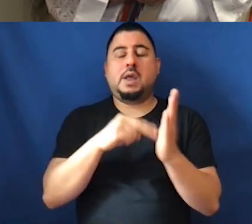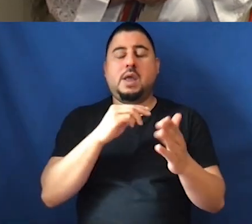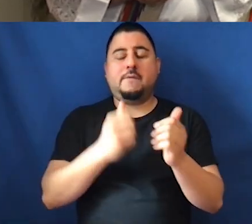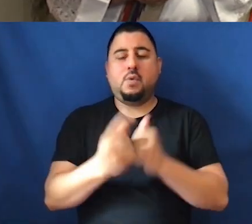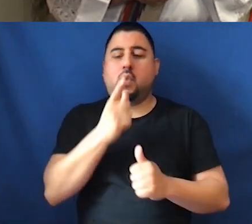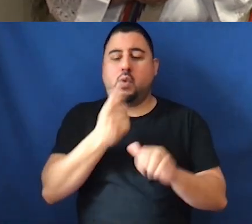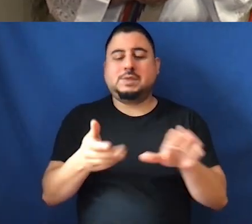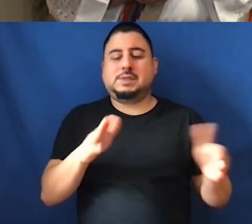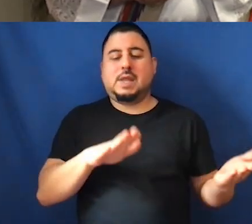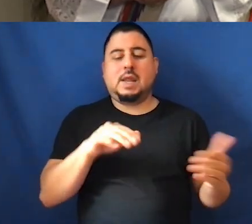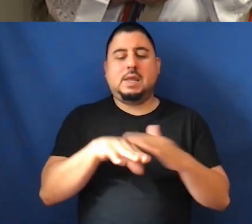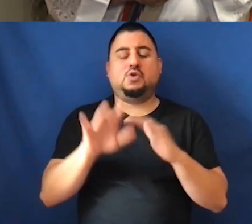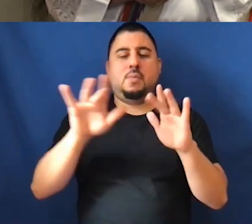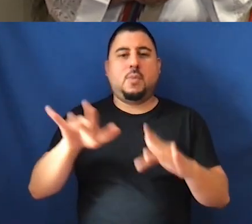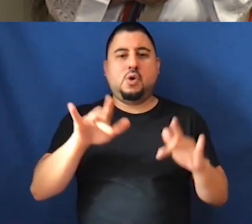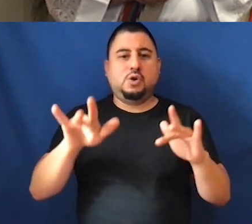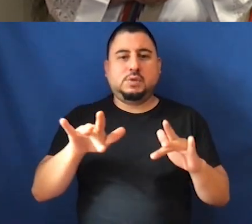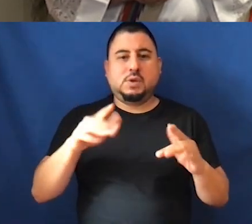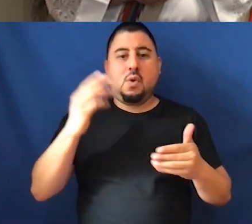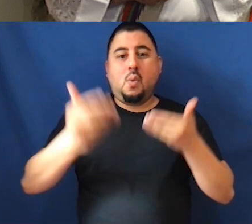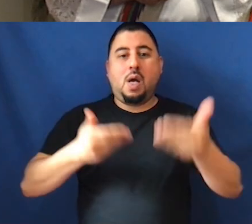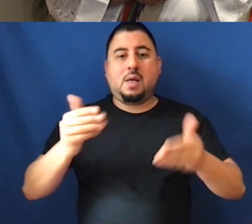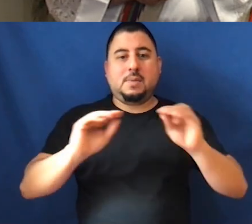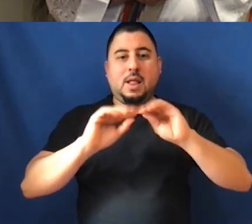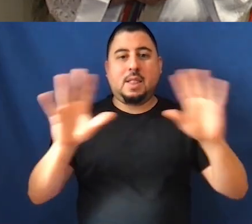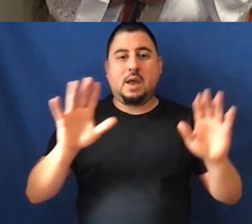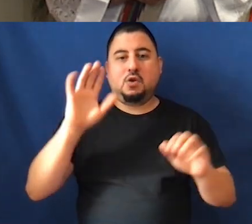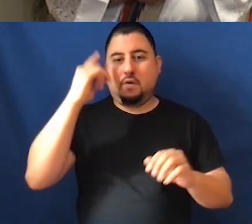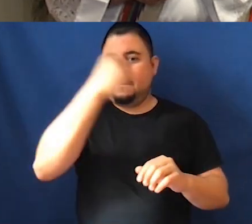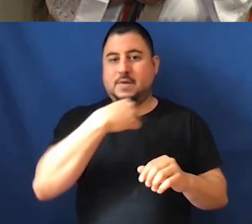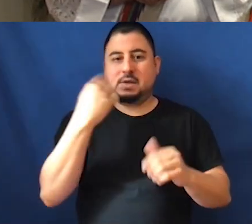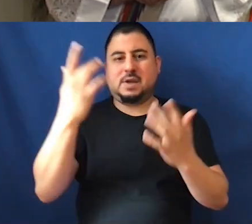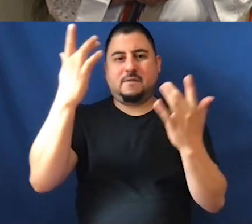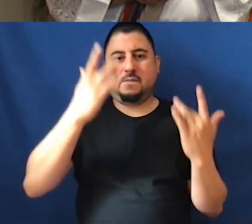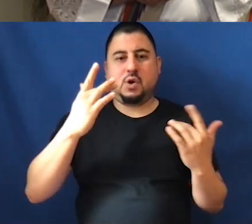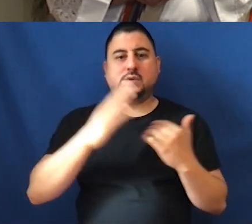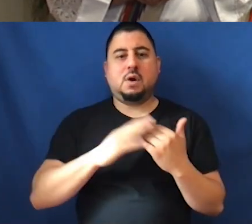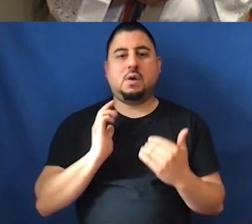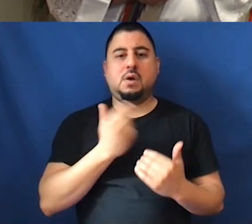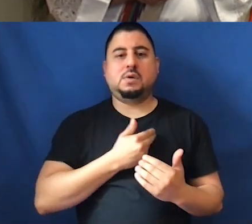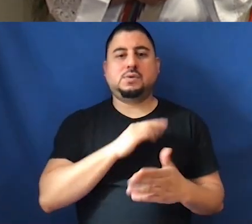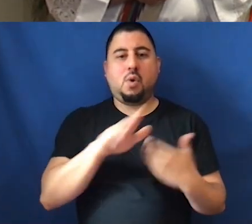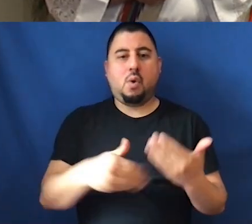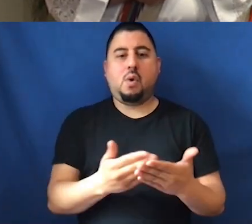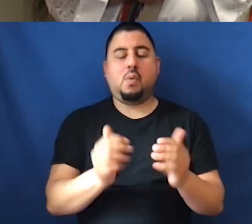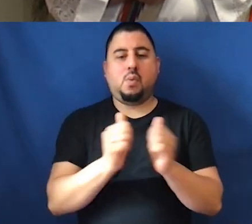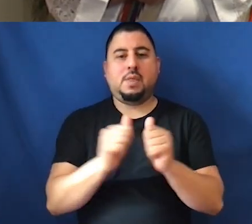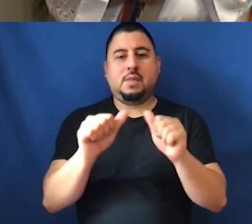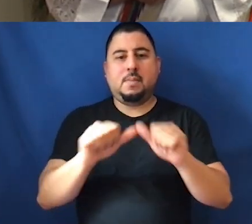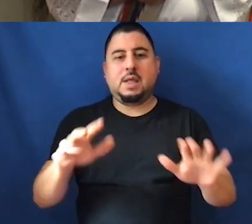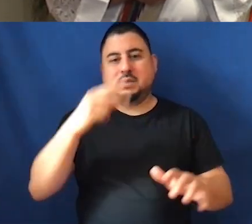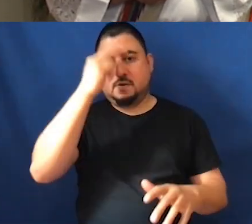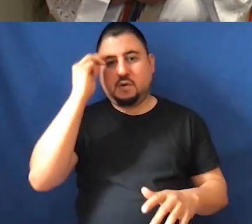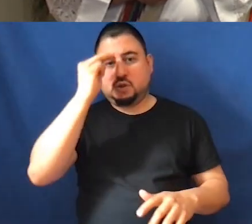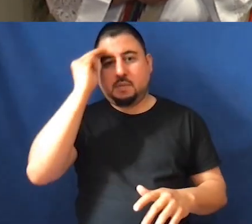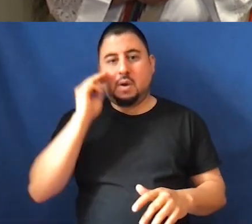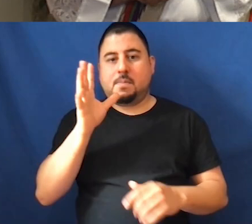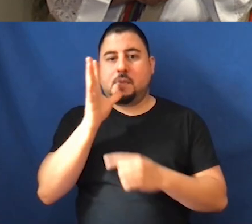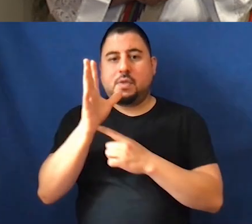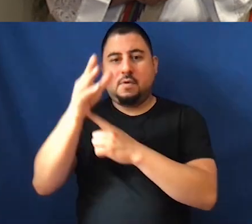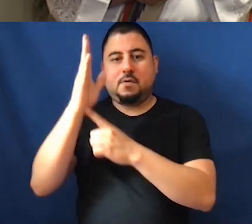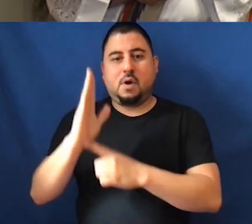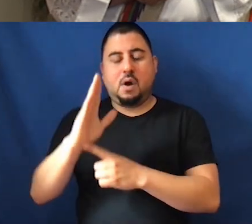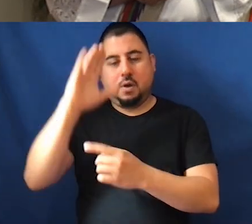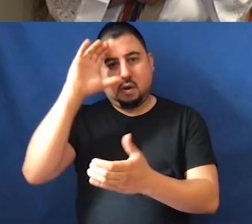mercy. Welcome them into the light of your face. Have mercy on us all, we pray, that with the Blessed Virgin Mary, Mother of God,